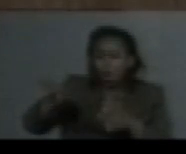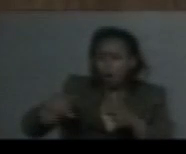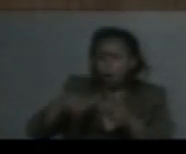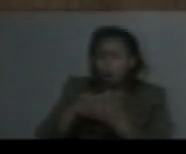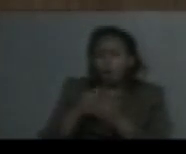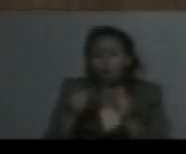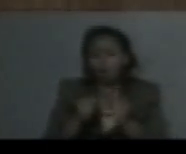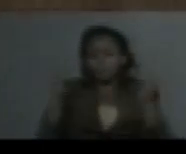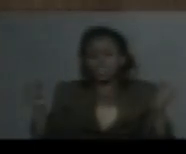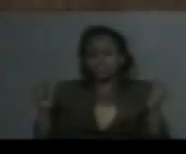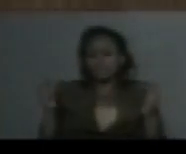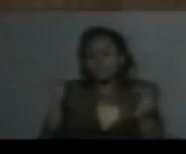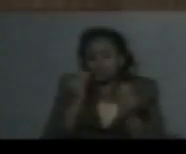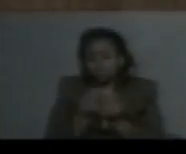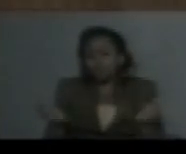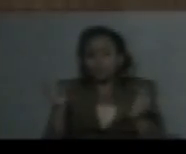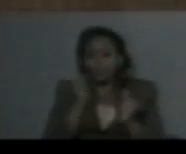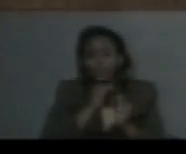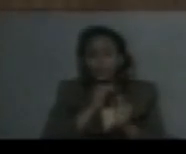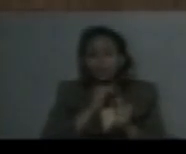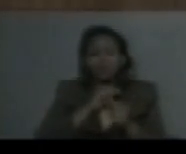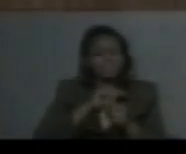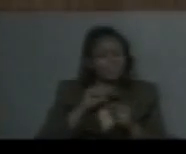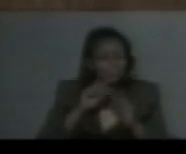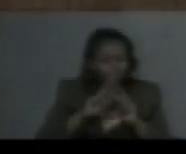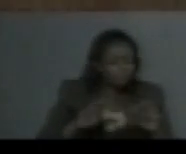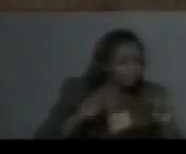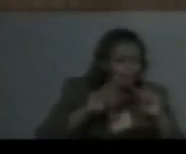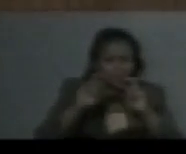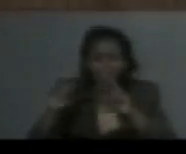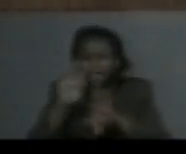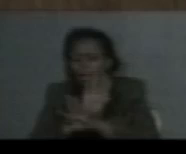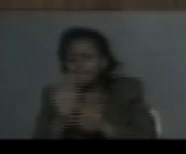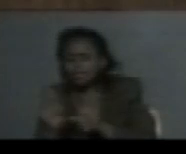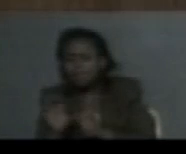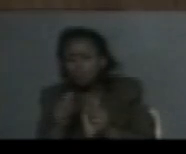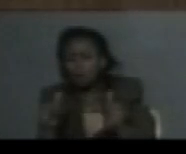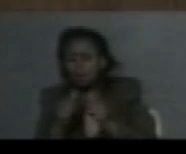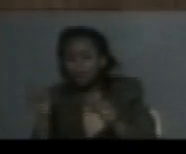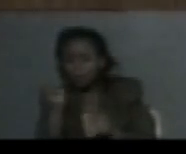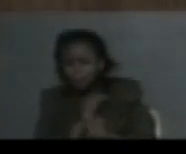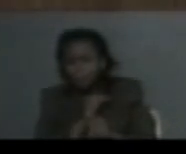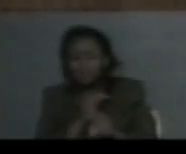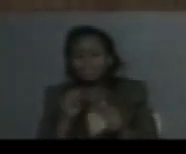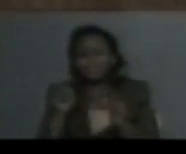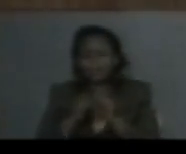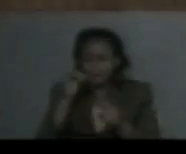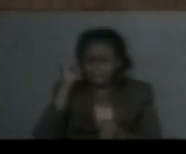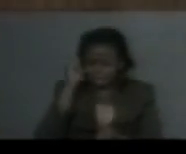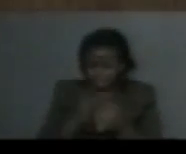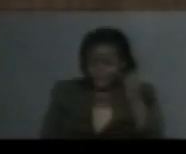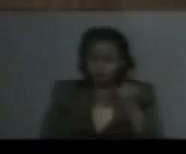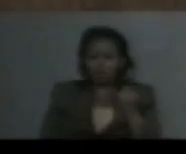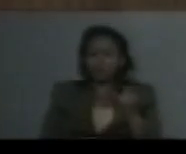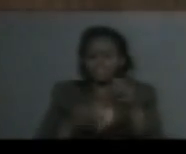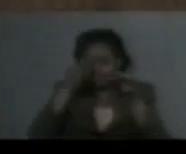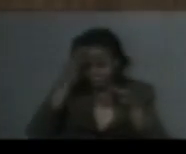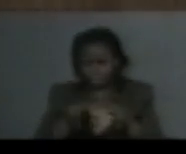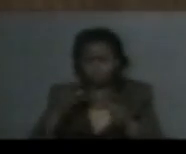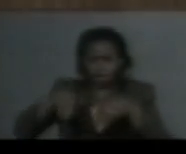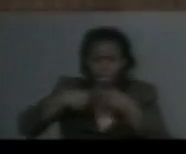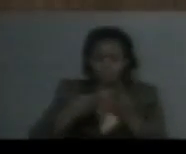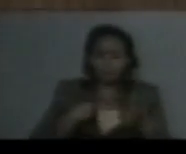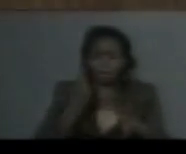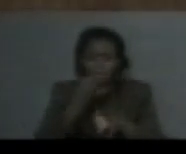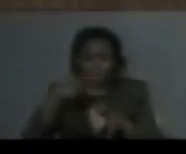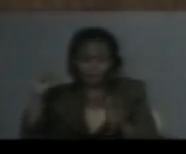considered, all checks and rechecks conducted, and the final verdict issued by the proper authorities.